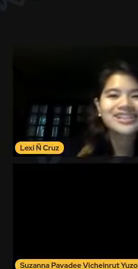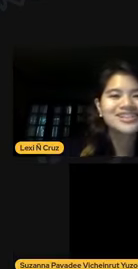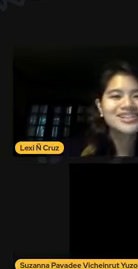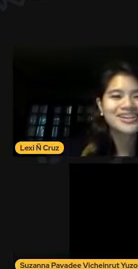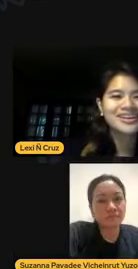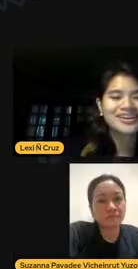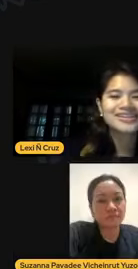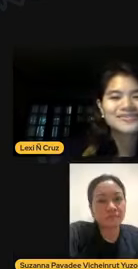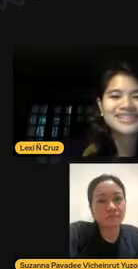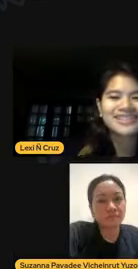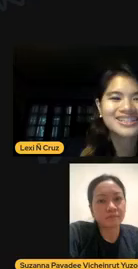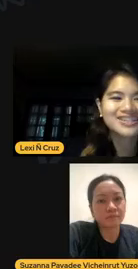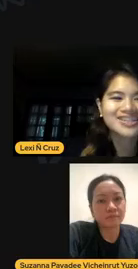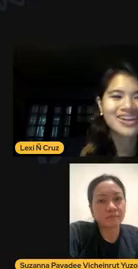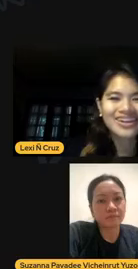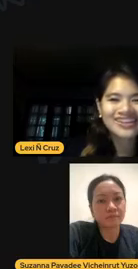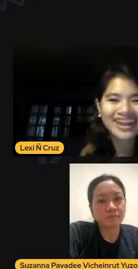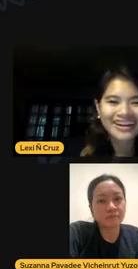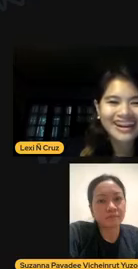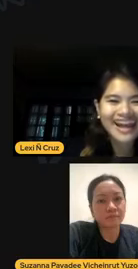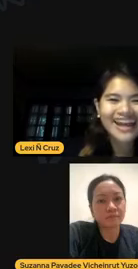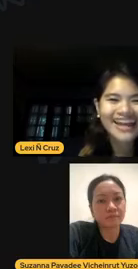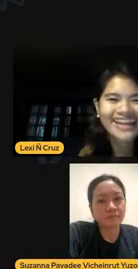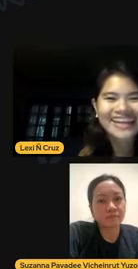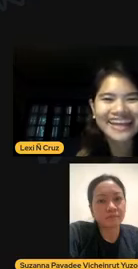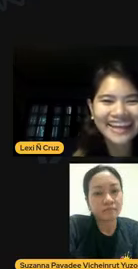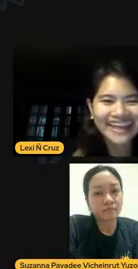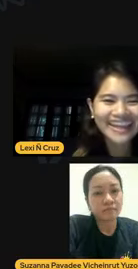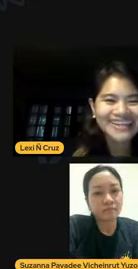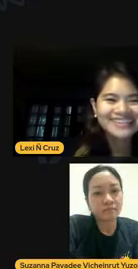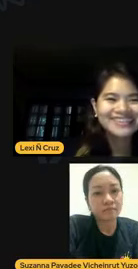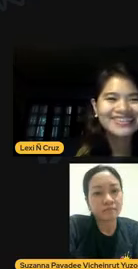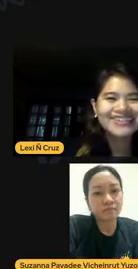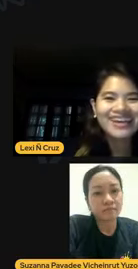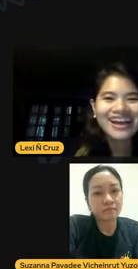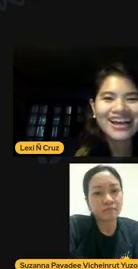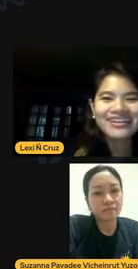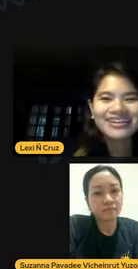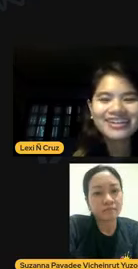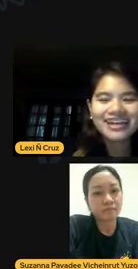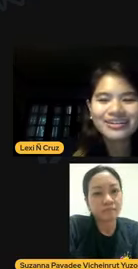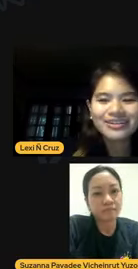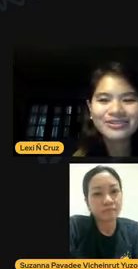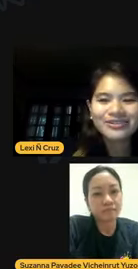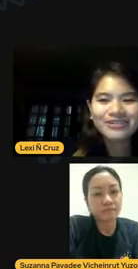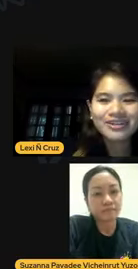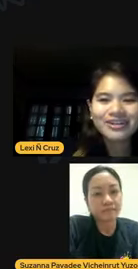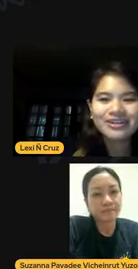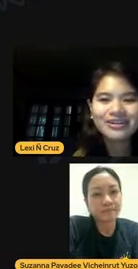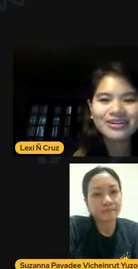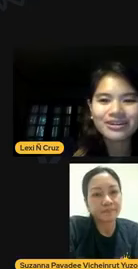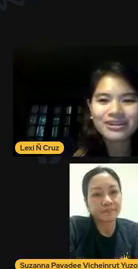I'm actually just curious, Mrs. Susan, are you there? Hi. So I heard that